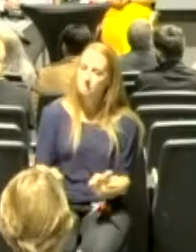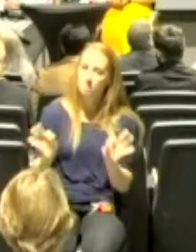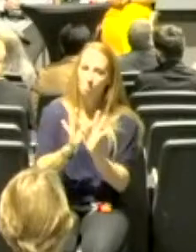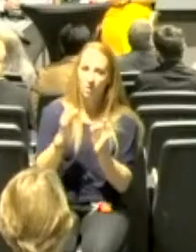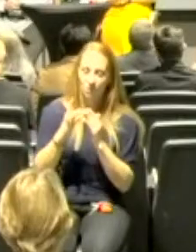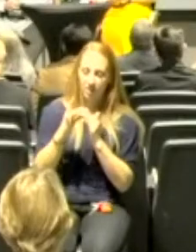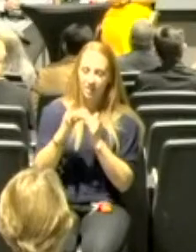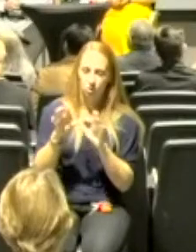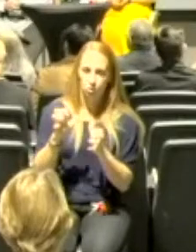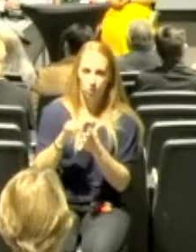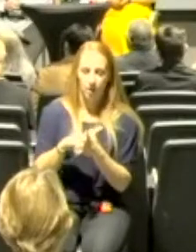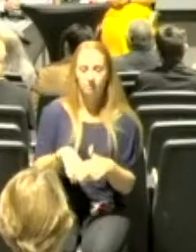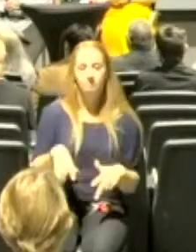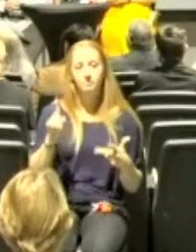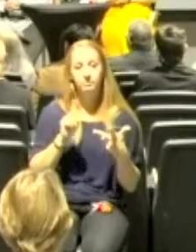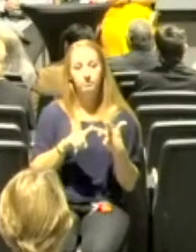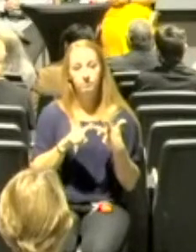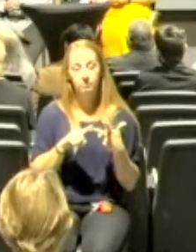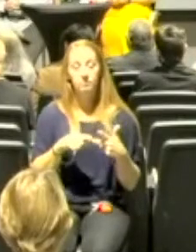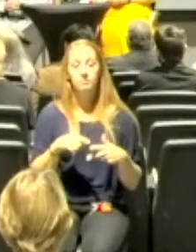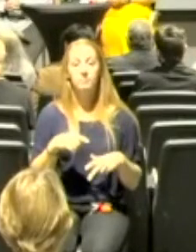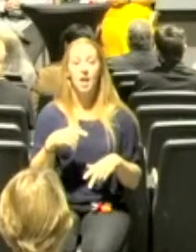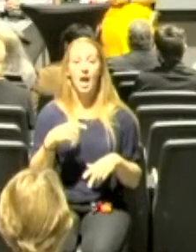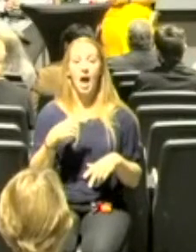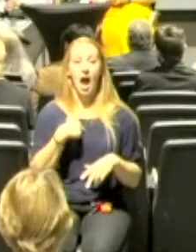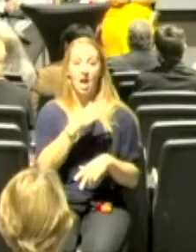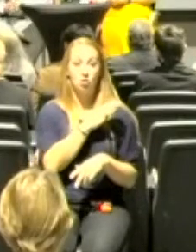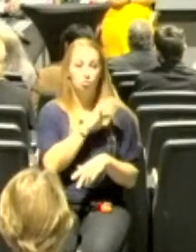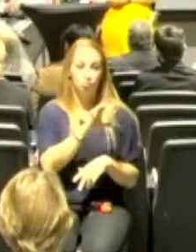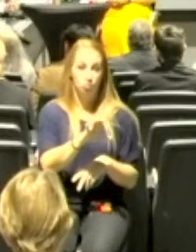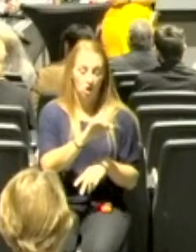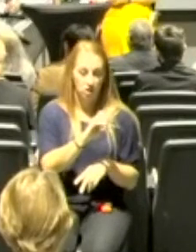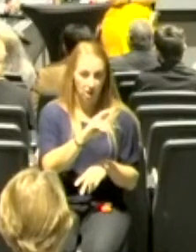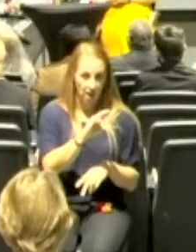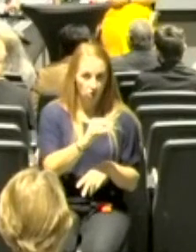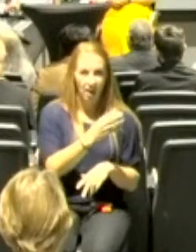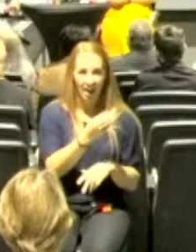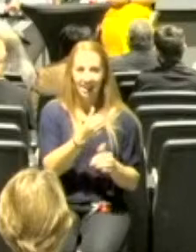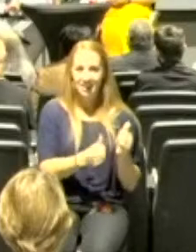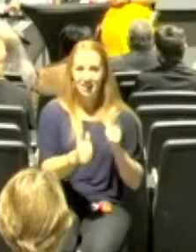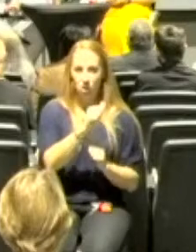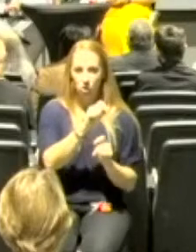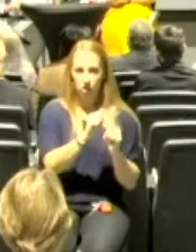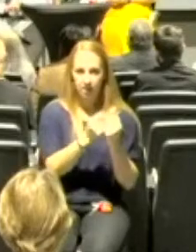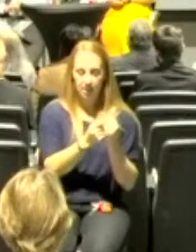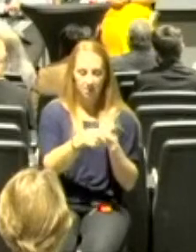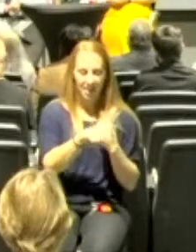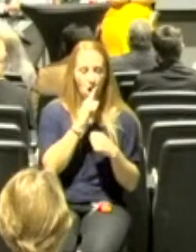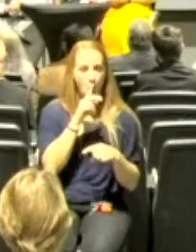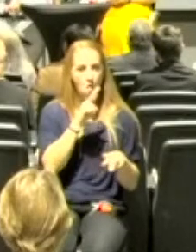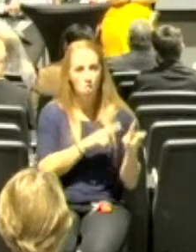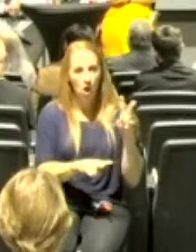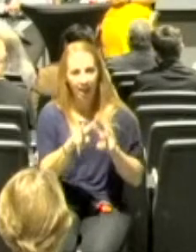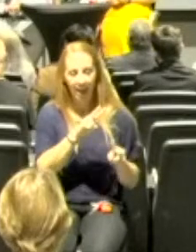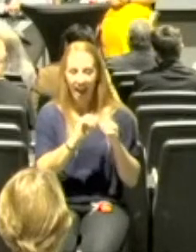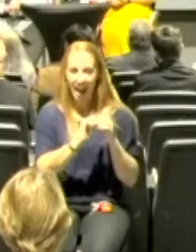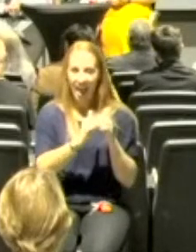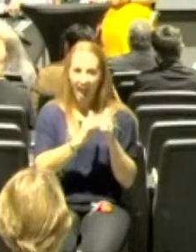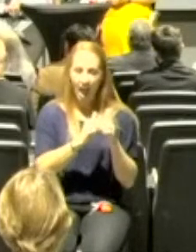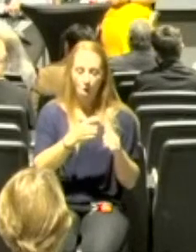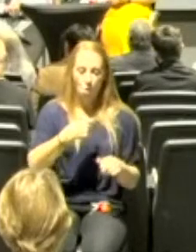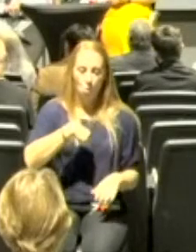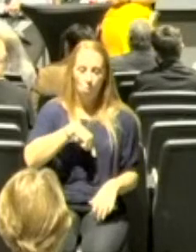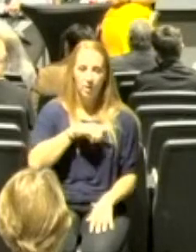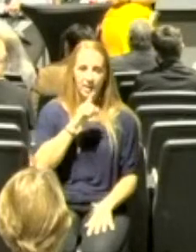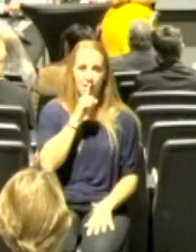that. And then third, what I have charged Eric to do, and then all of the senior team, is they are looking at ways in which we are